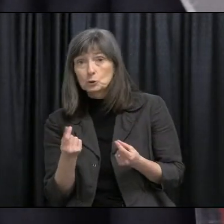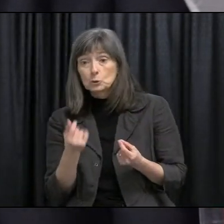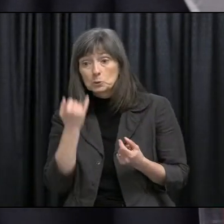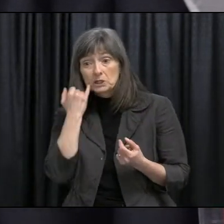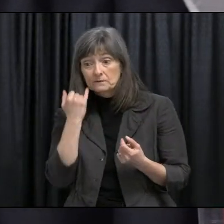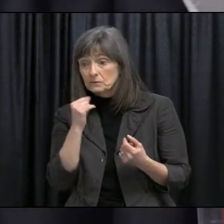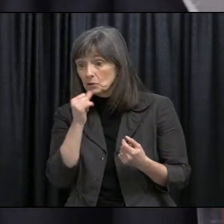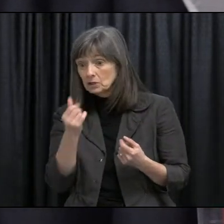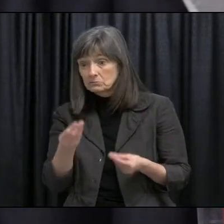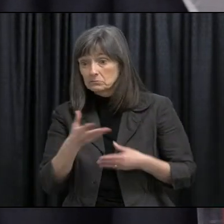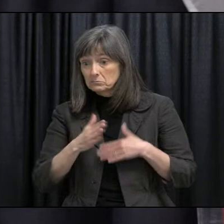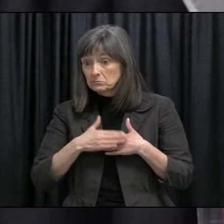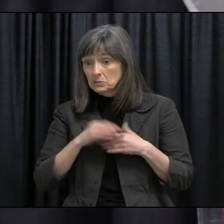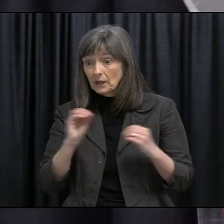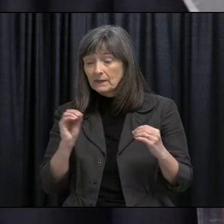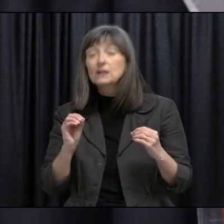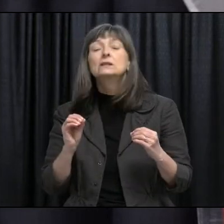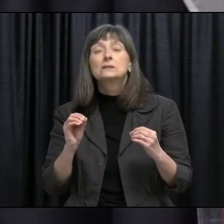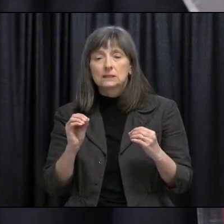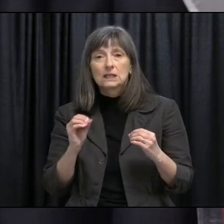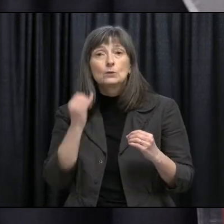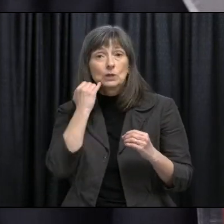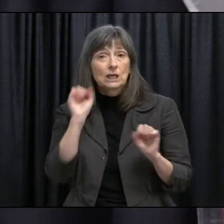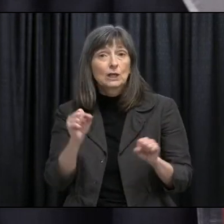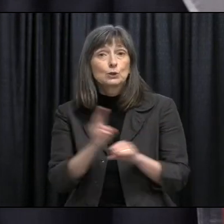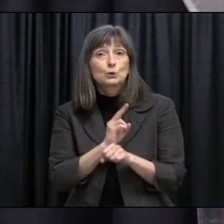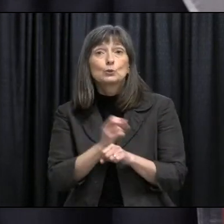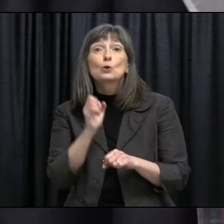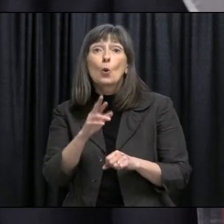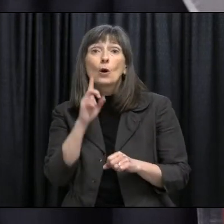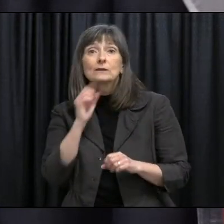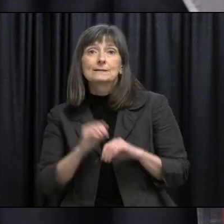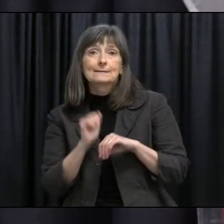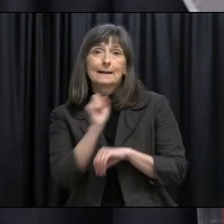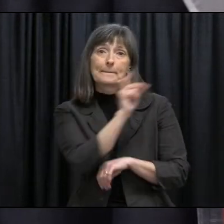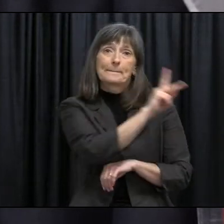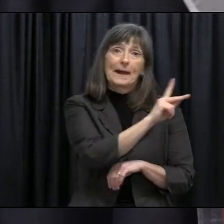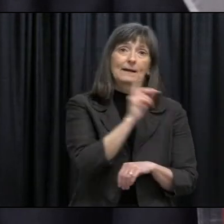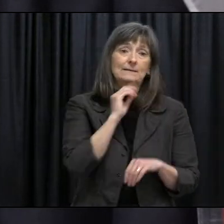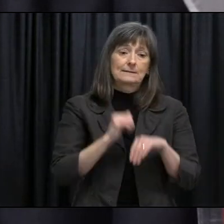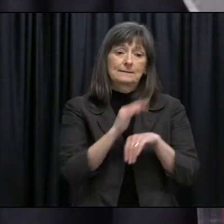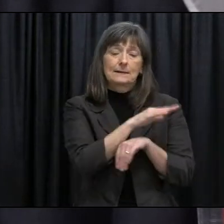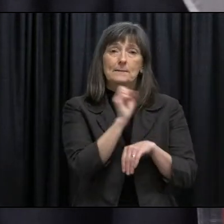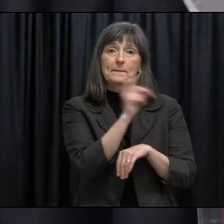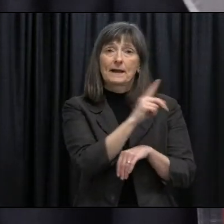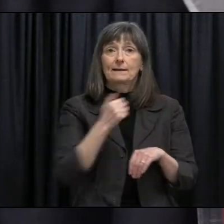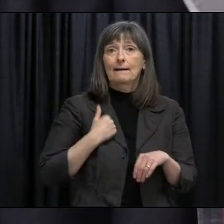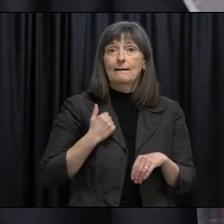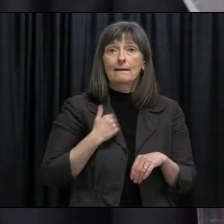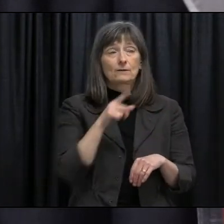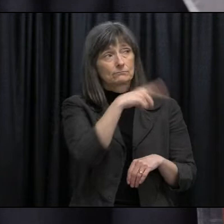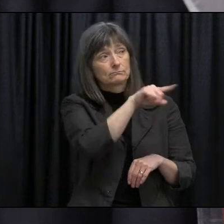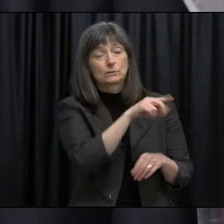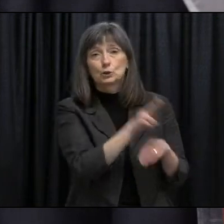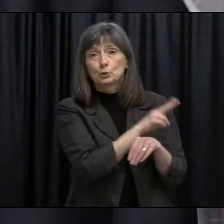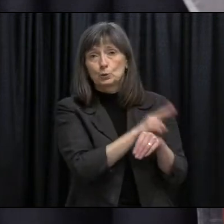appropriately, we will repatriate them to federal supply chains so they can be distributed to other jurisdictions.